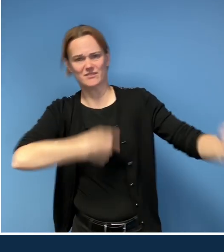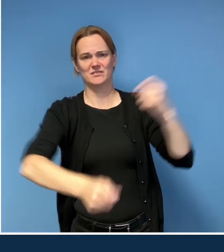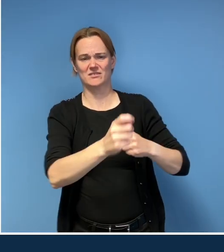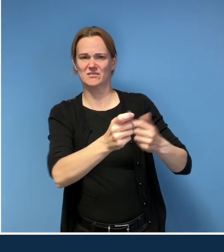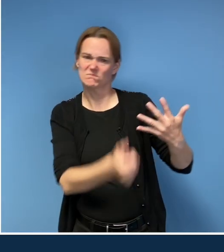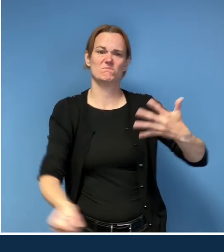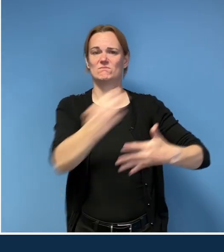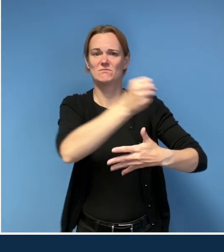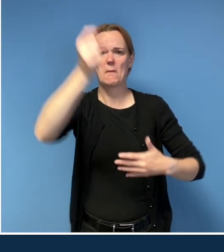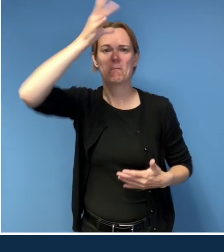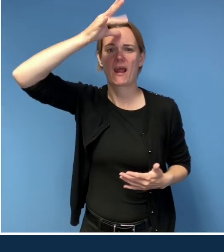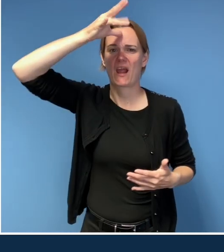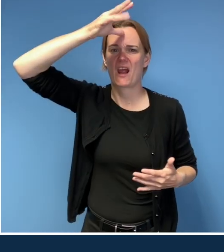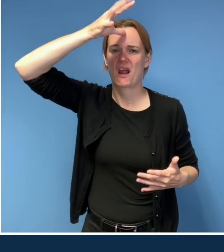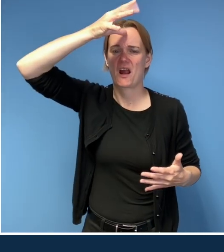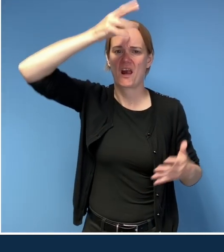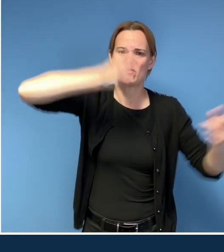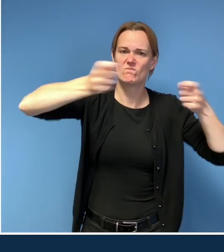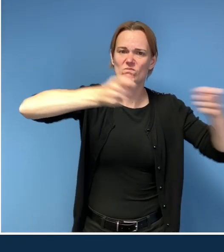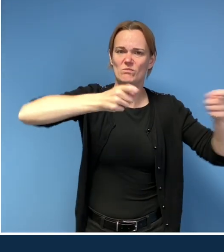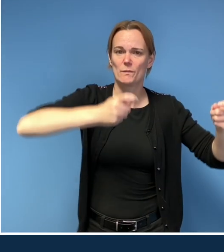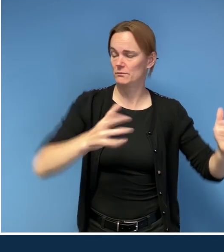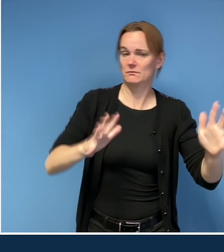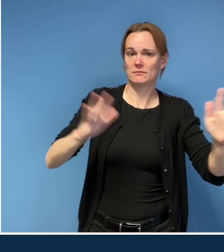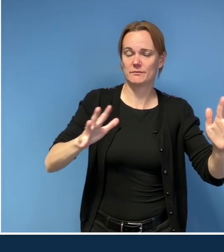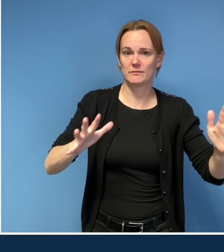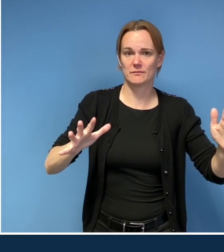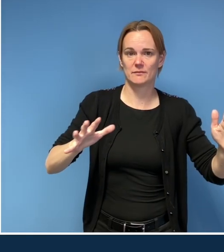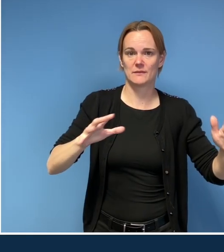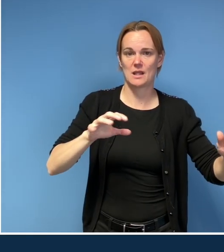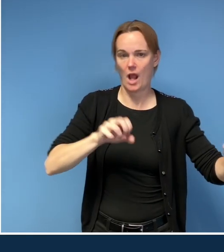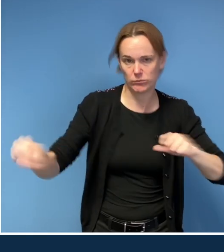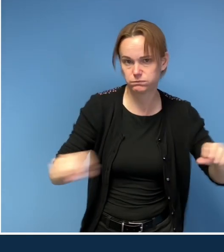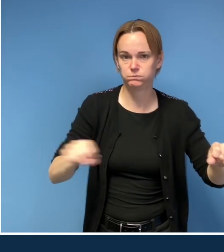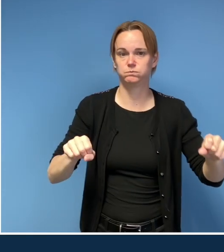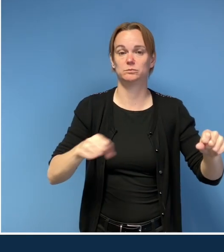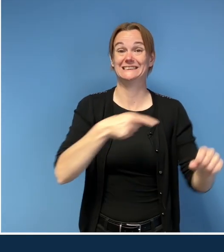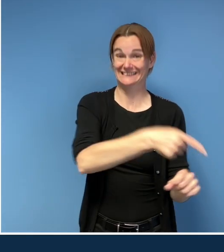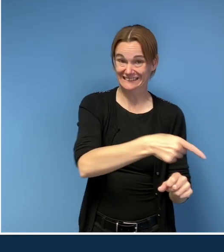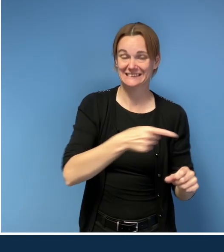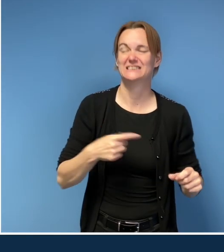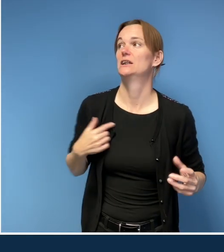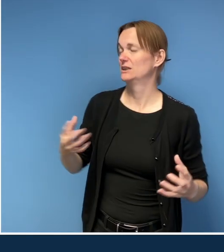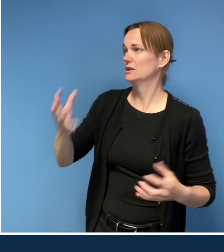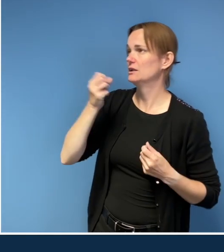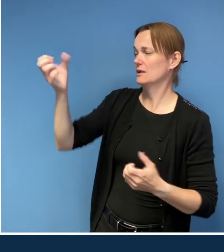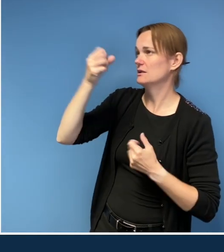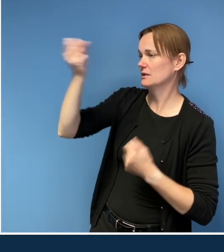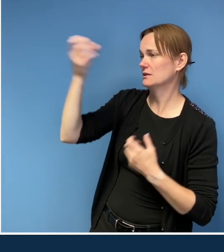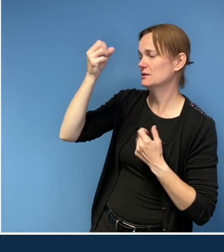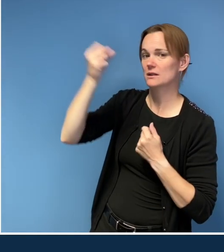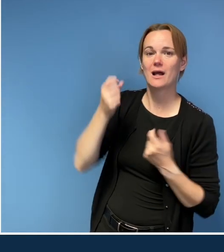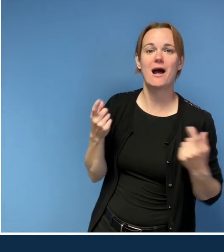just outside from community, but also inside community, they adopt those patriarchal ideologies, and then women become at high